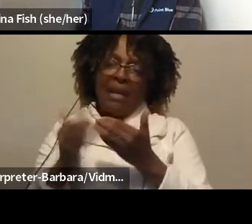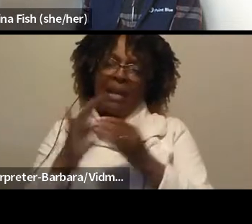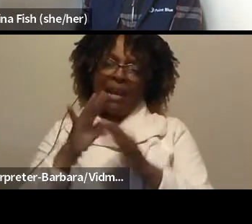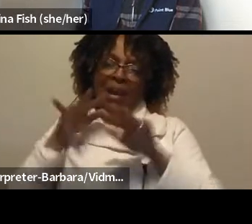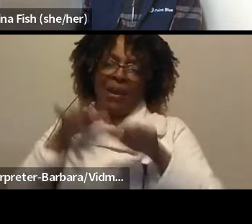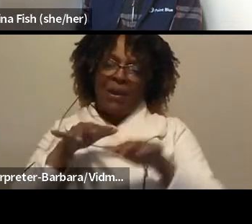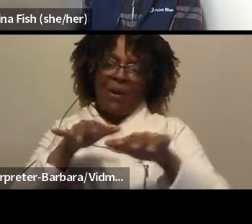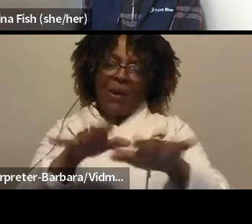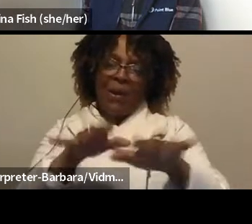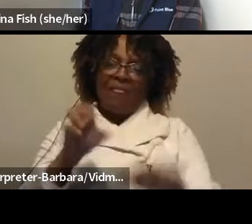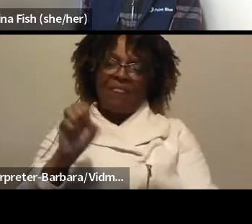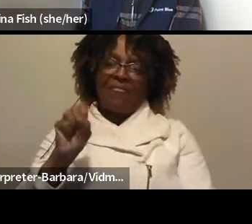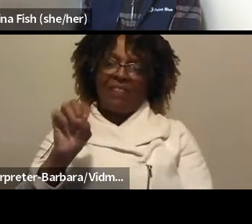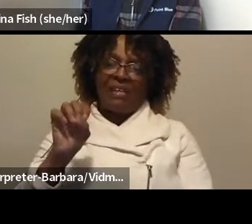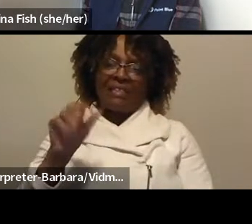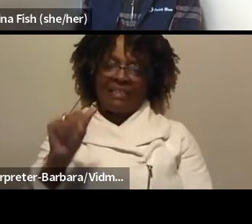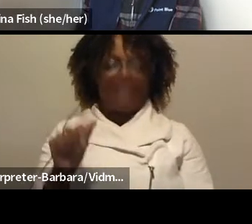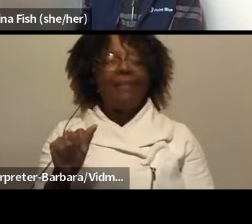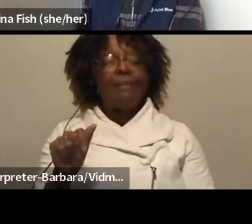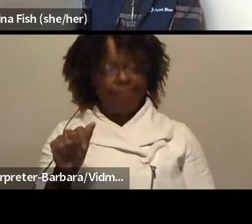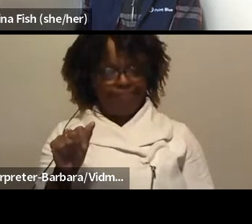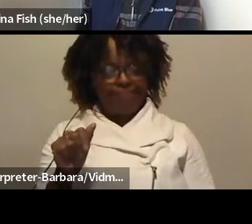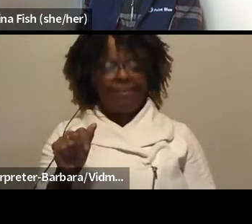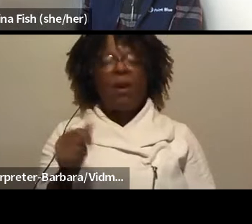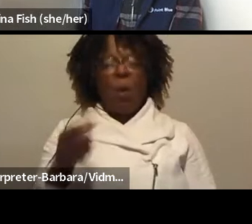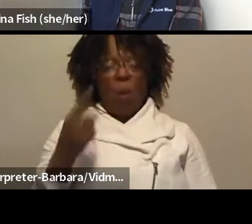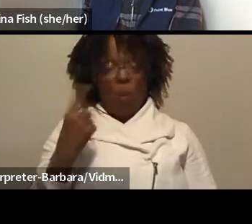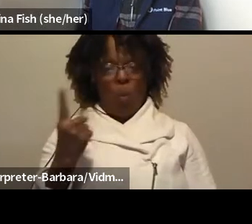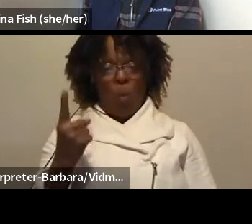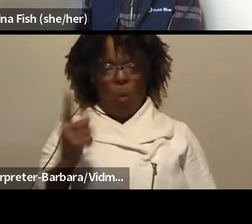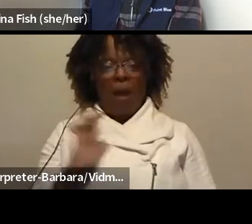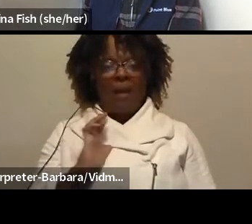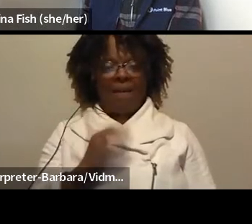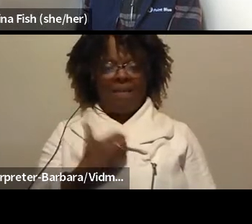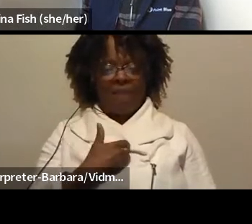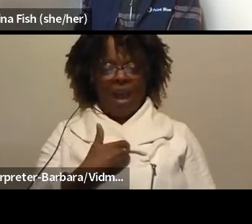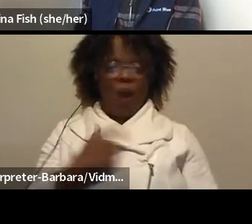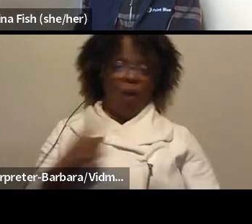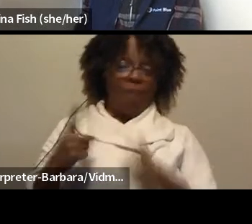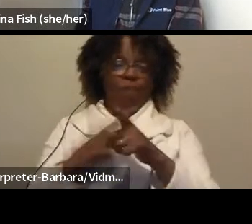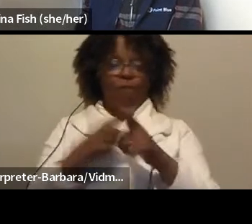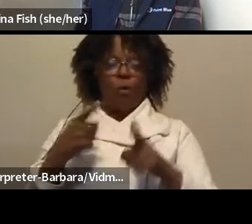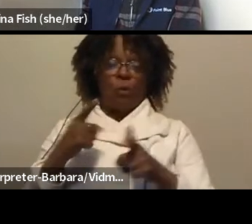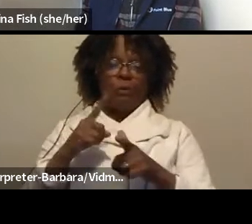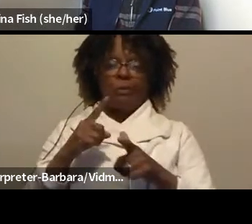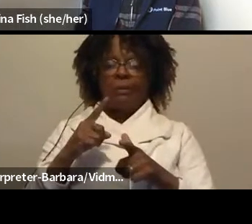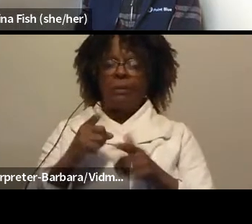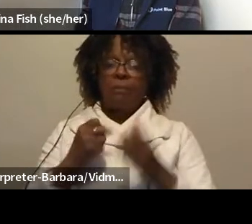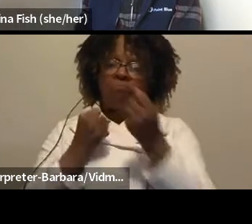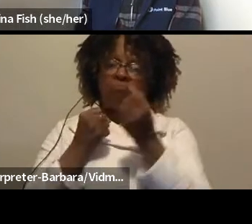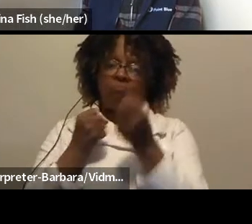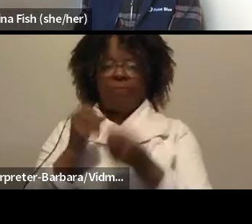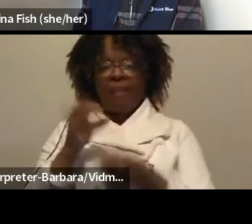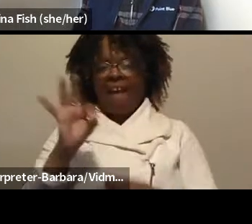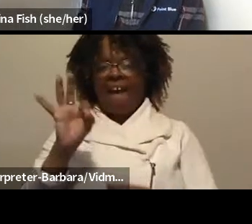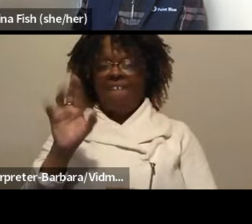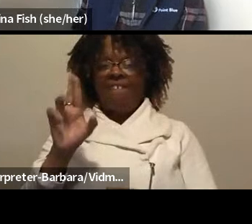of the founding BIMS members attended, in historically Black college university. But